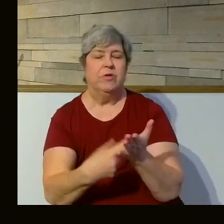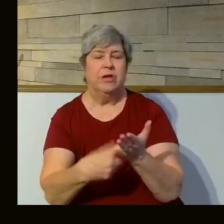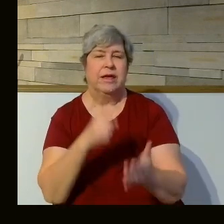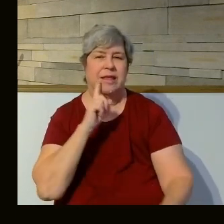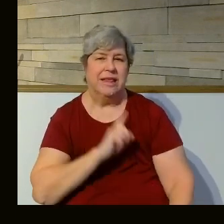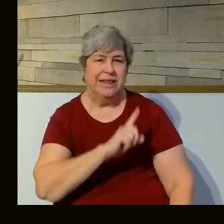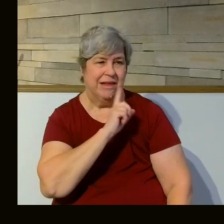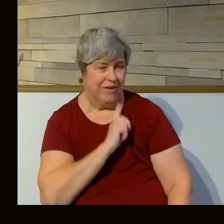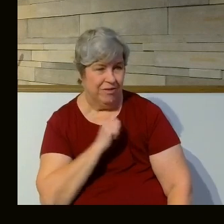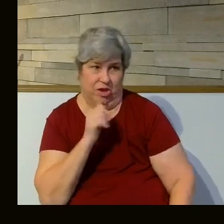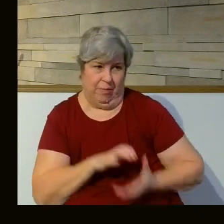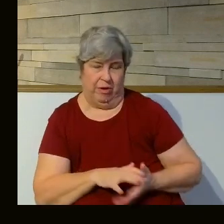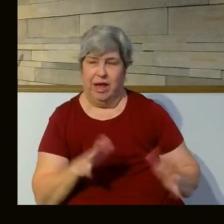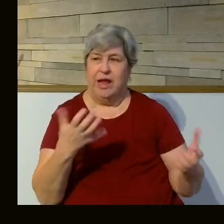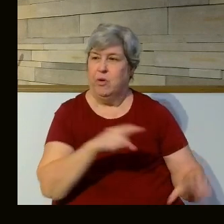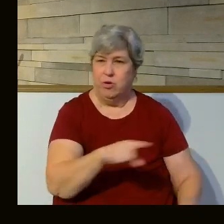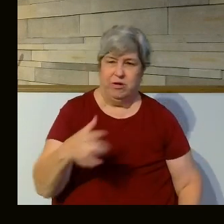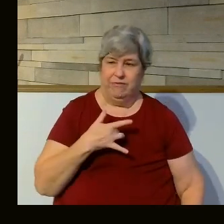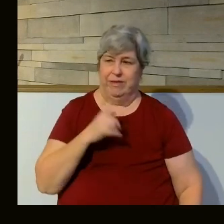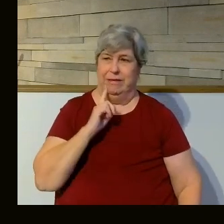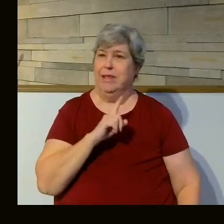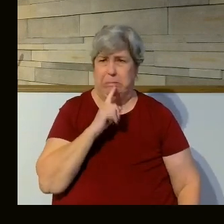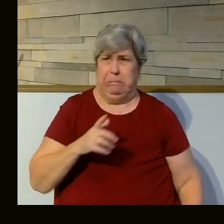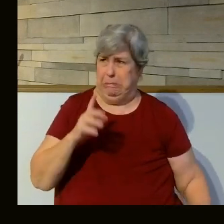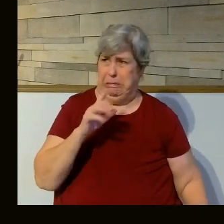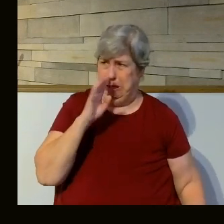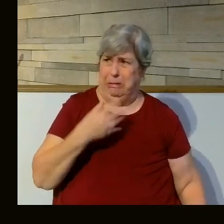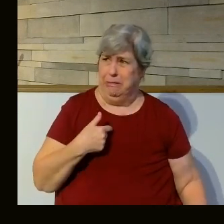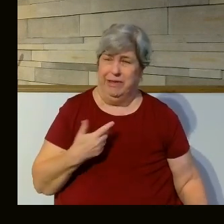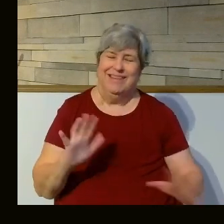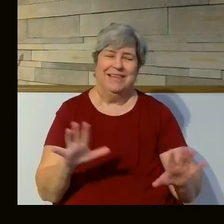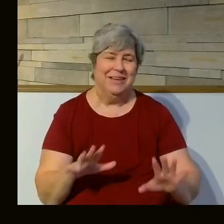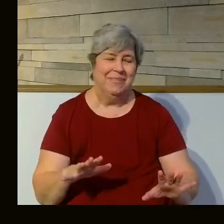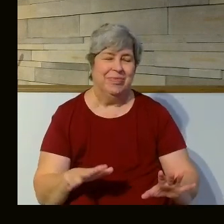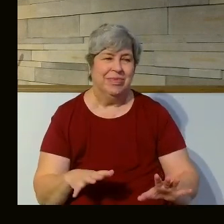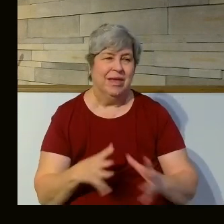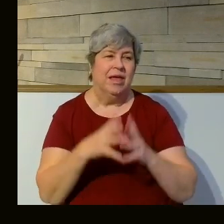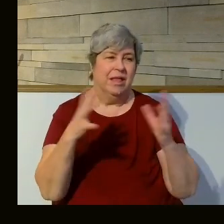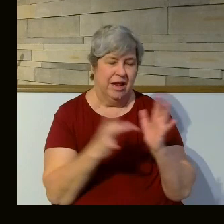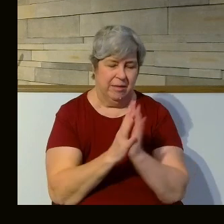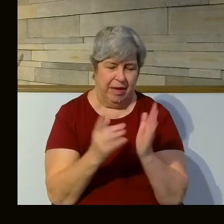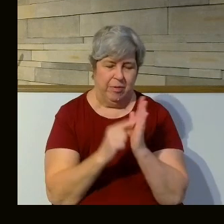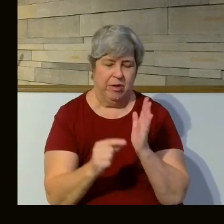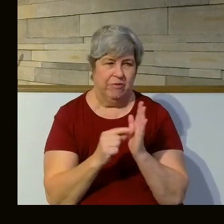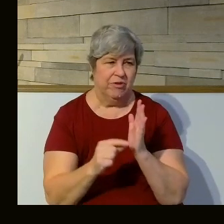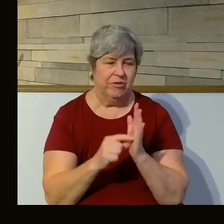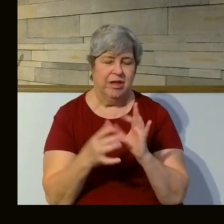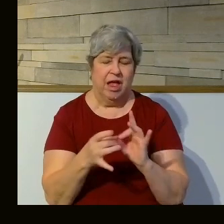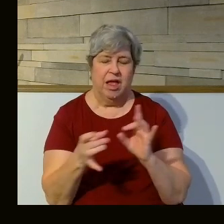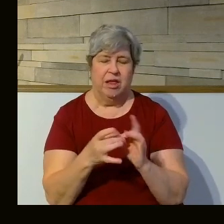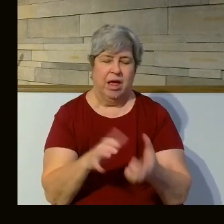on singleness real quick here. I don't want you singles to feel left out or something. So much of Scripture talks about marriage and